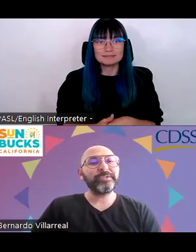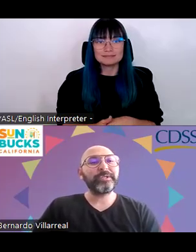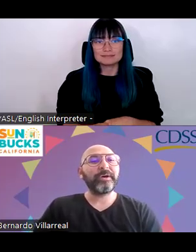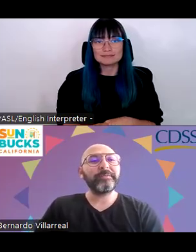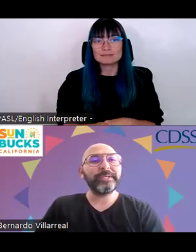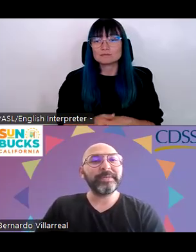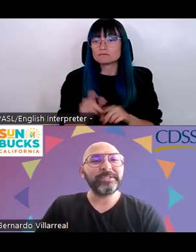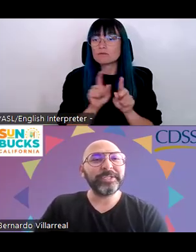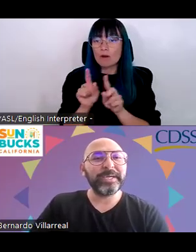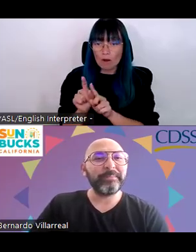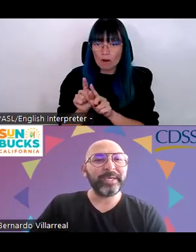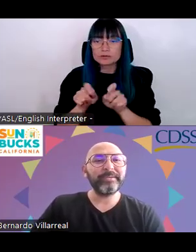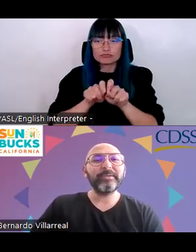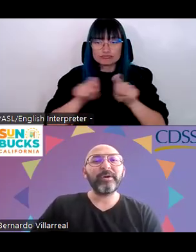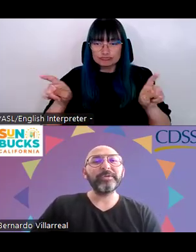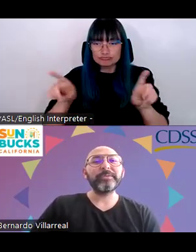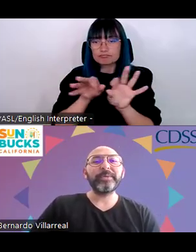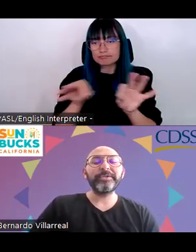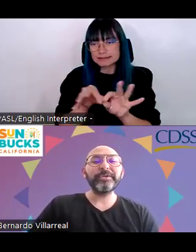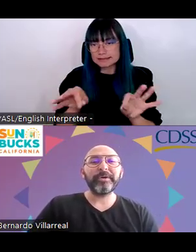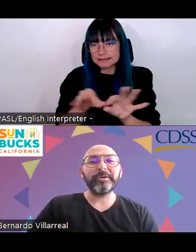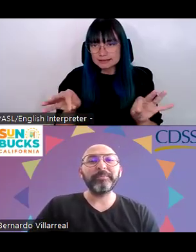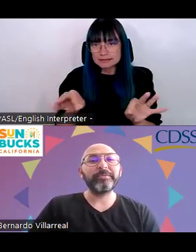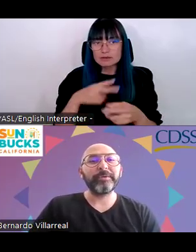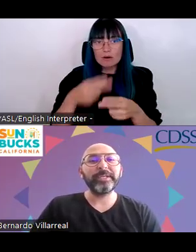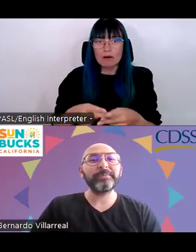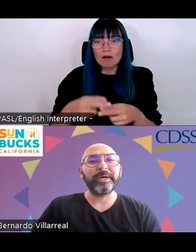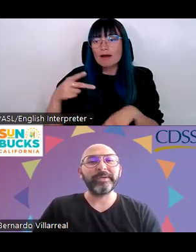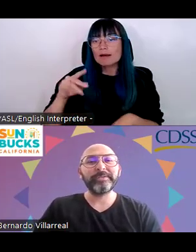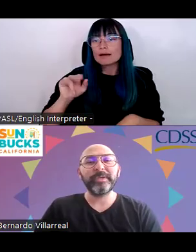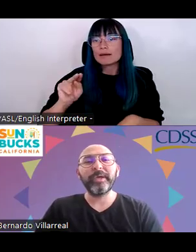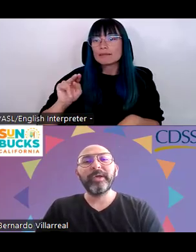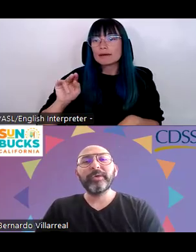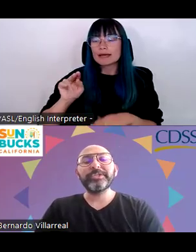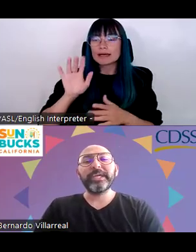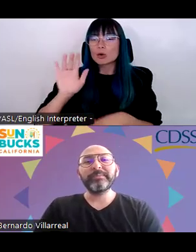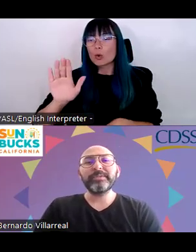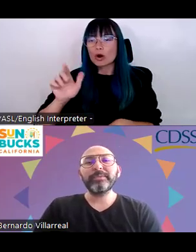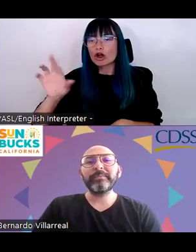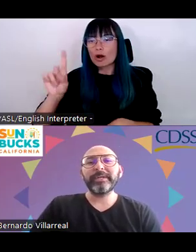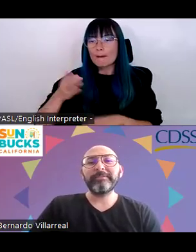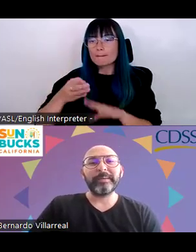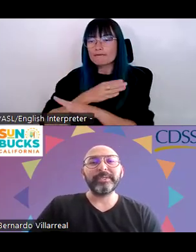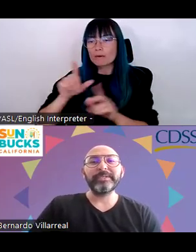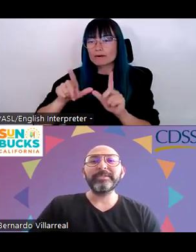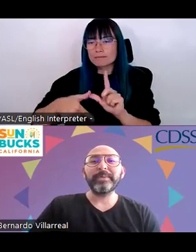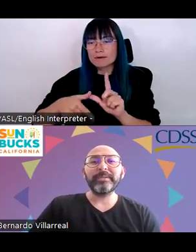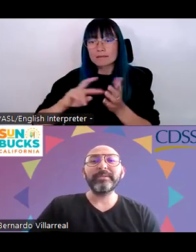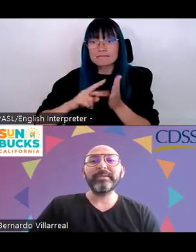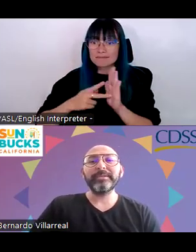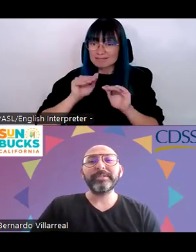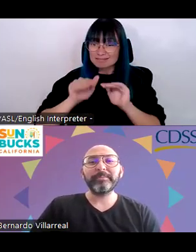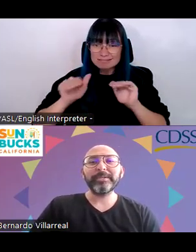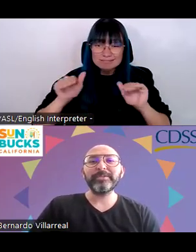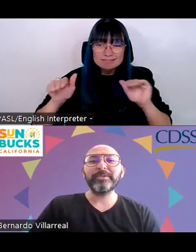We also launched an automated messaging campaign called Pin Your Card Before It Expires, which aims to remind families